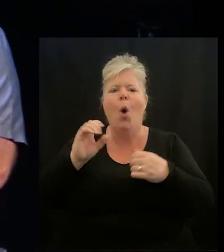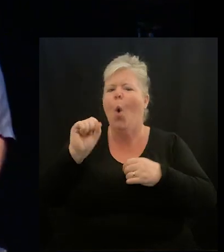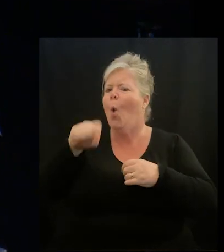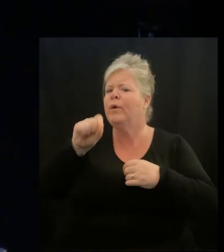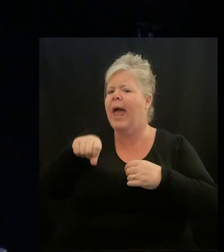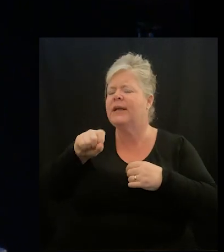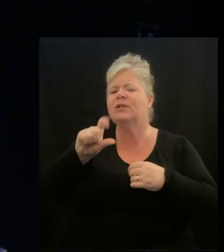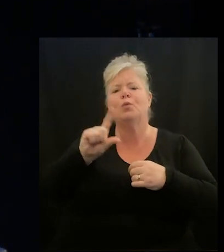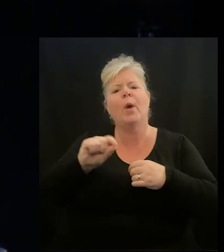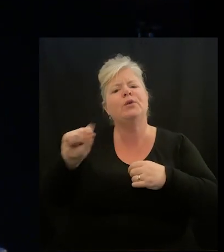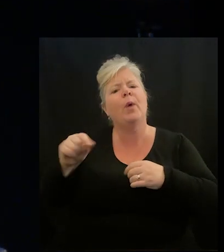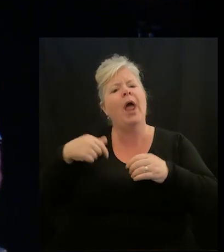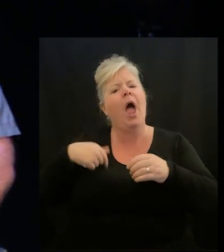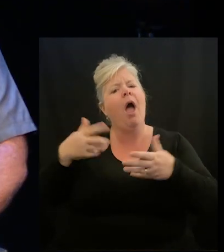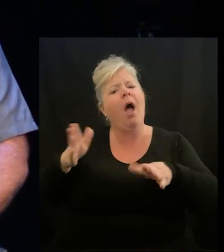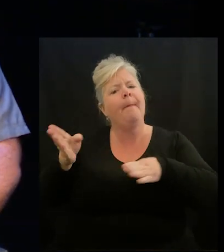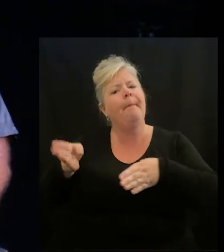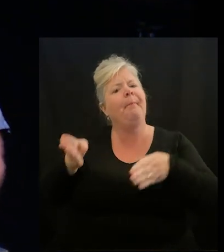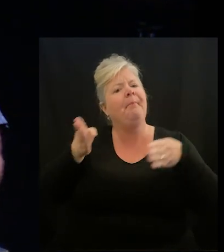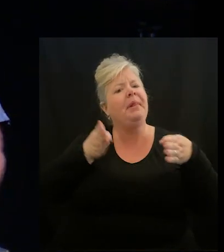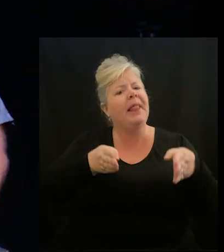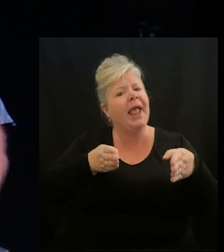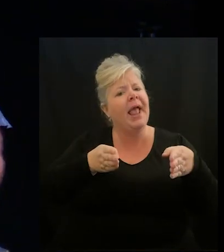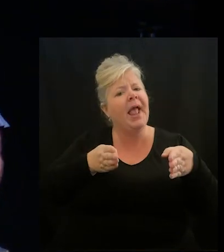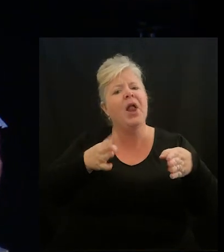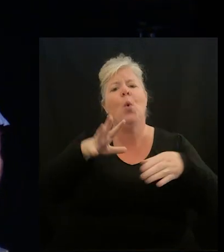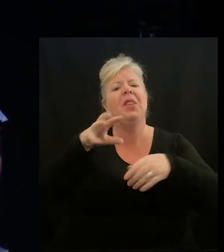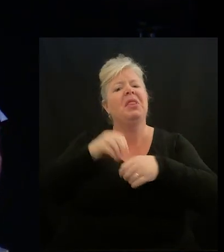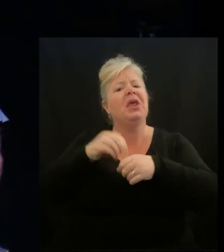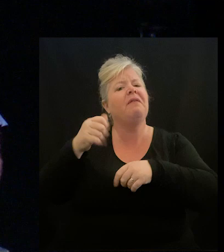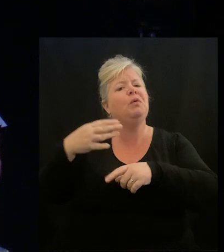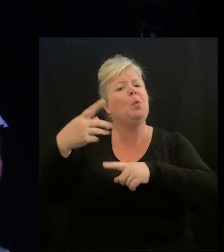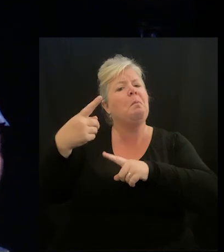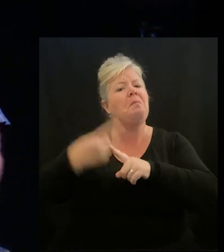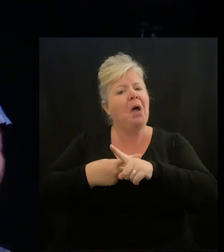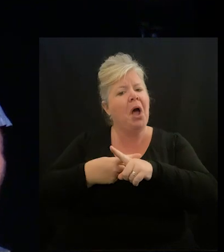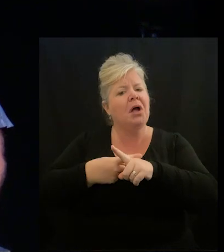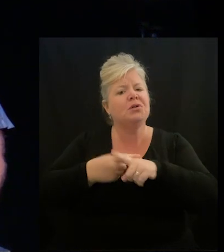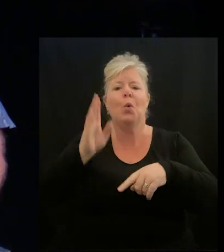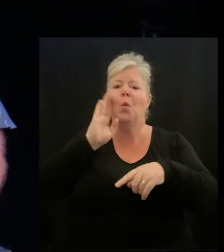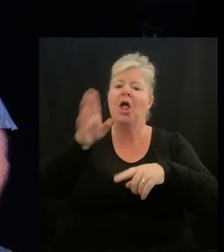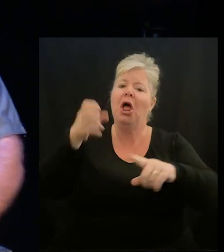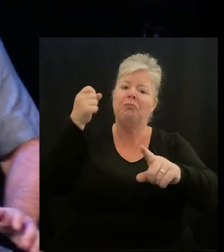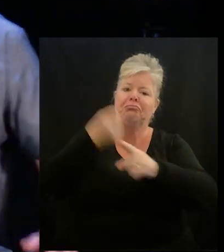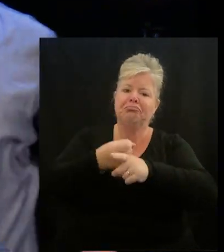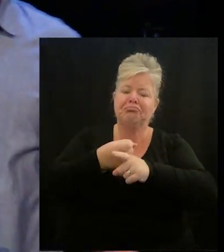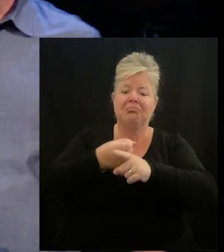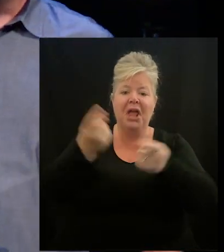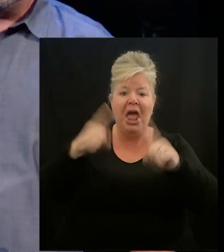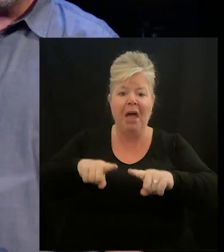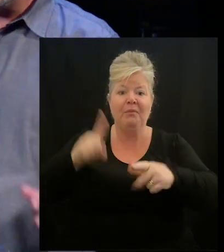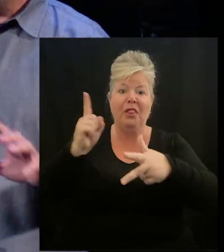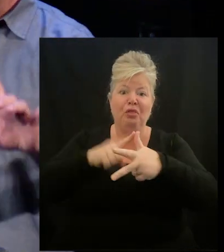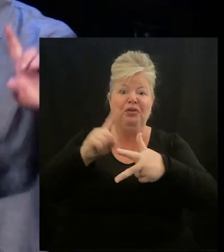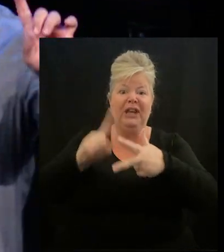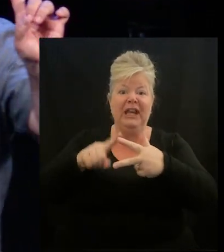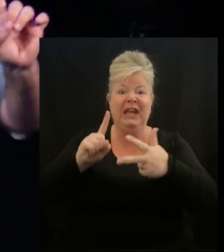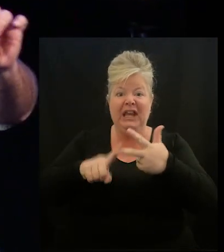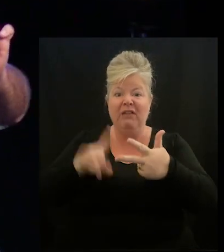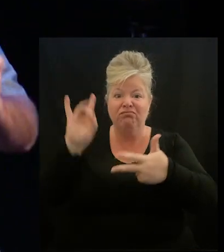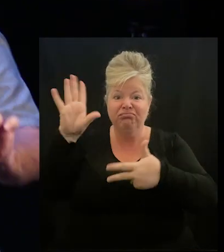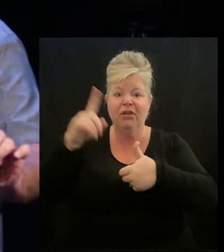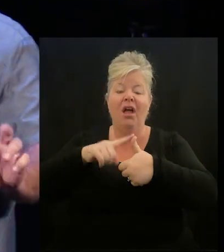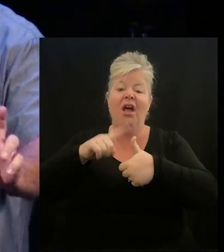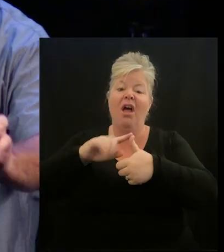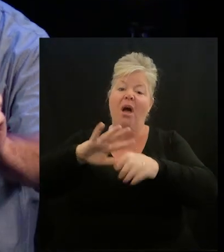that said, you know what, I'm planning that in just a couple of months into 2020, we are going to have three major things converge. We're going to